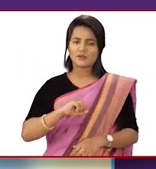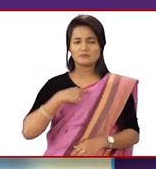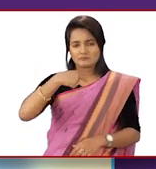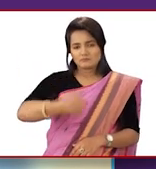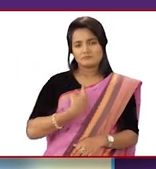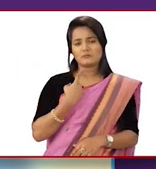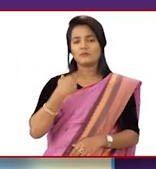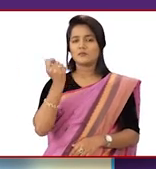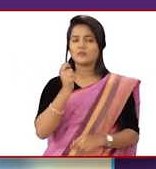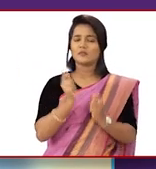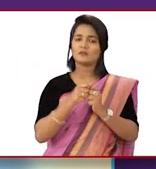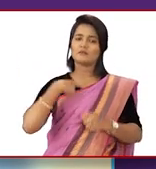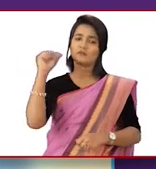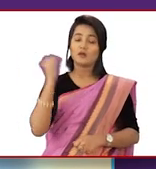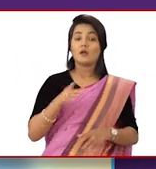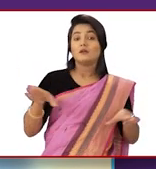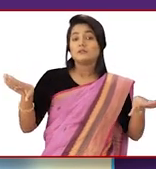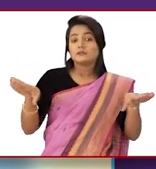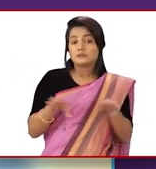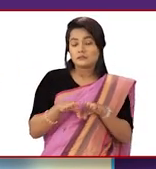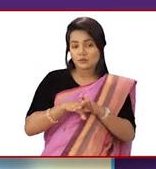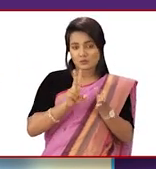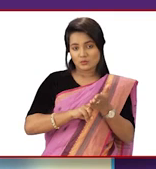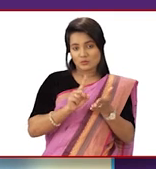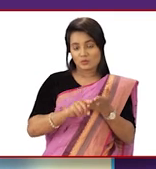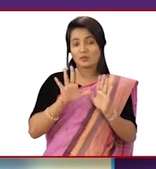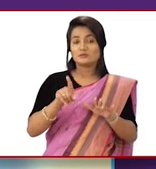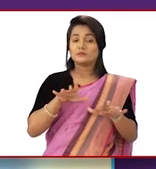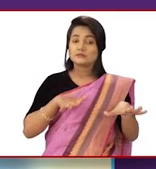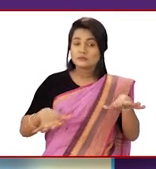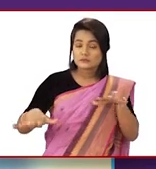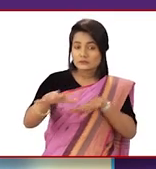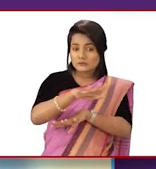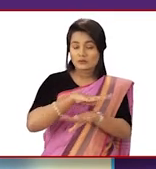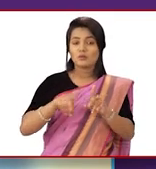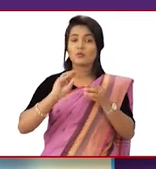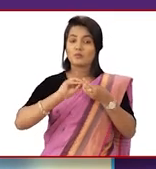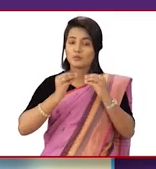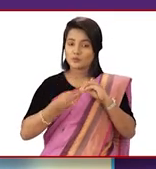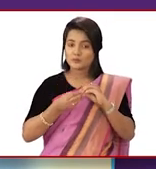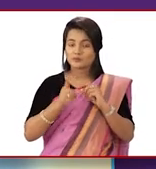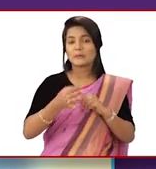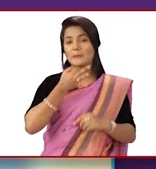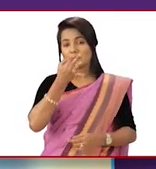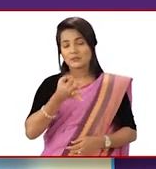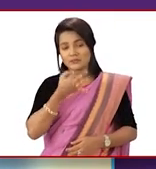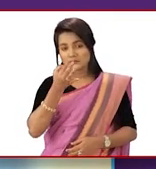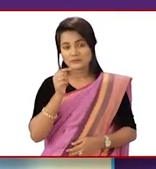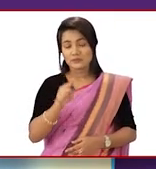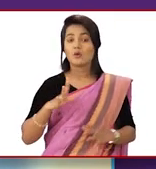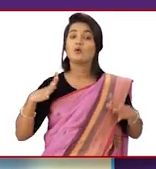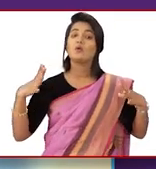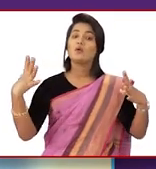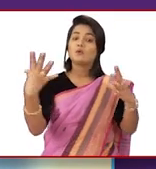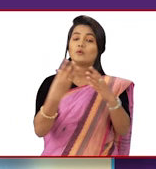ourselves. I think a balance needs to be drawn. There are systematic problems, systematic issues that we all